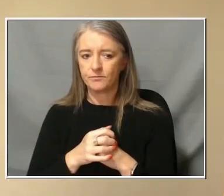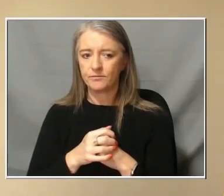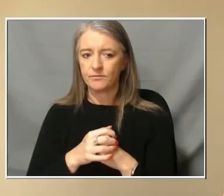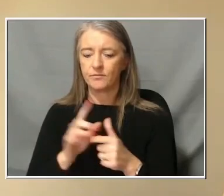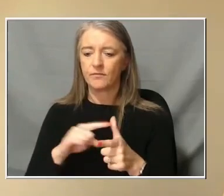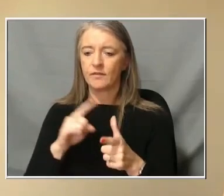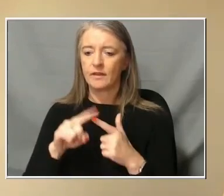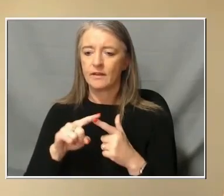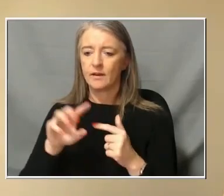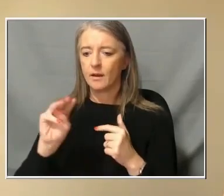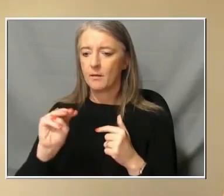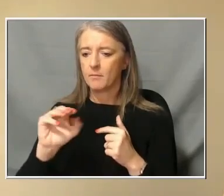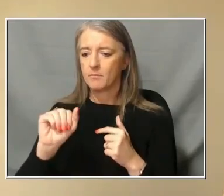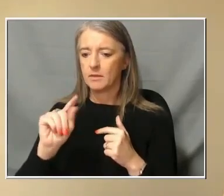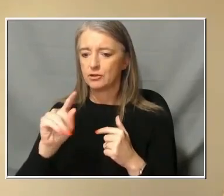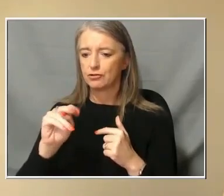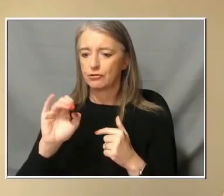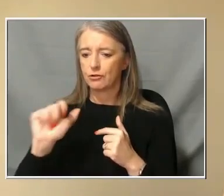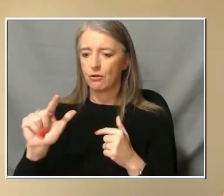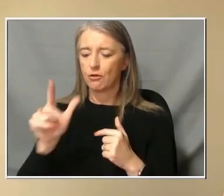my maternal grandmother had